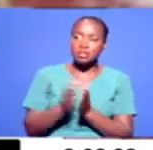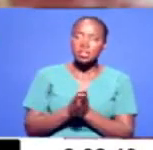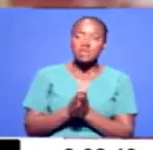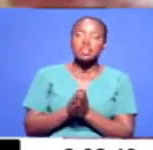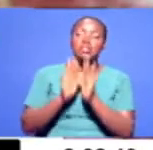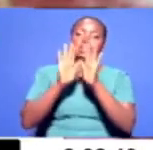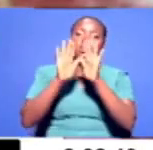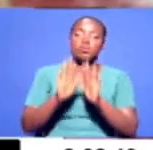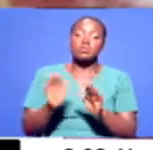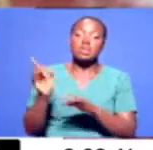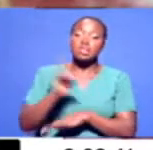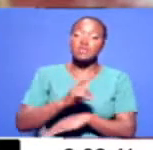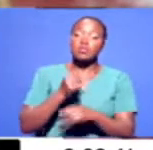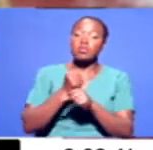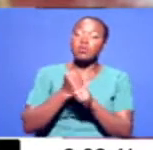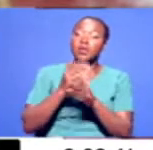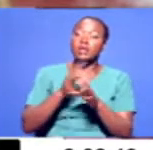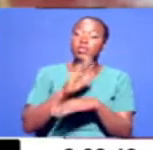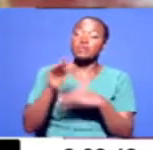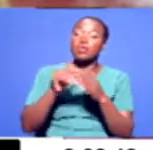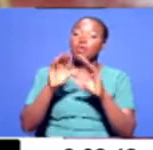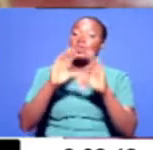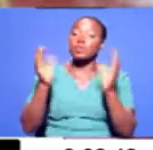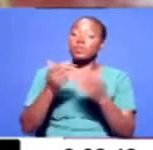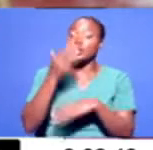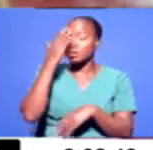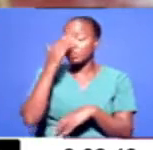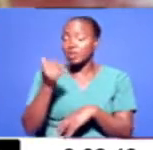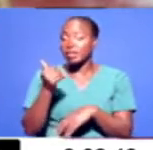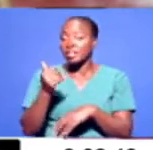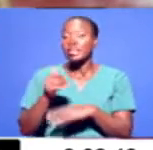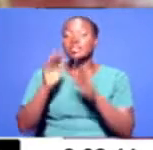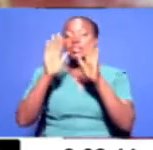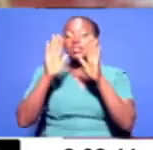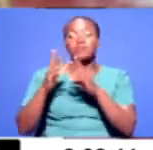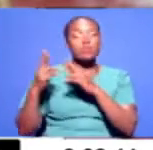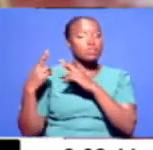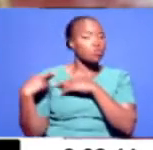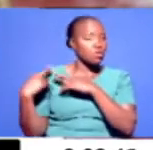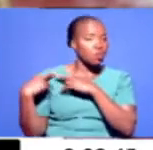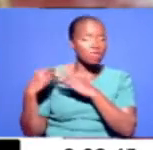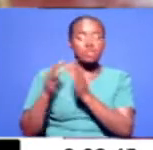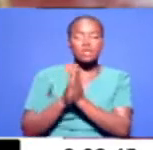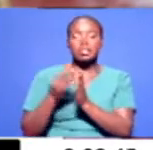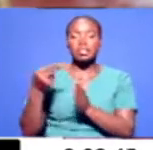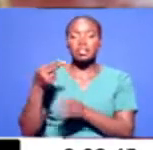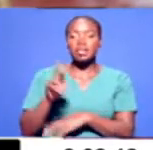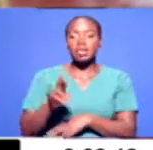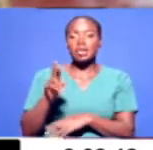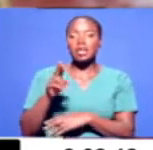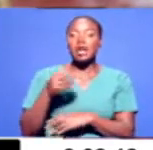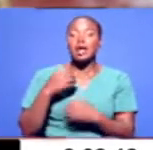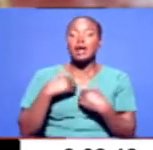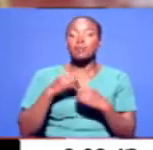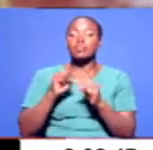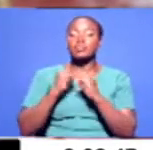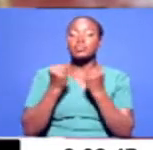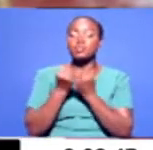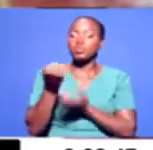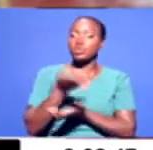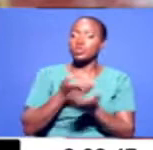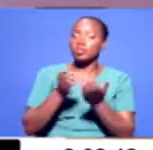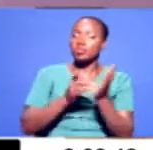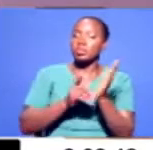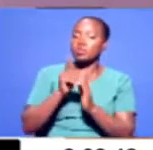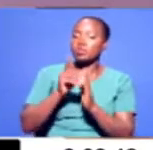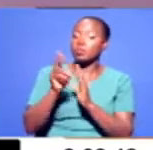important day for workers all over the world because of the significant role human resources play in socio-economic development of